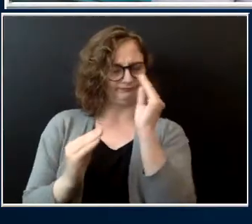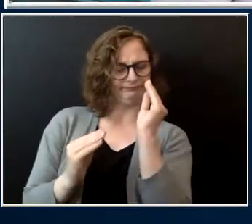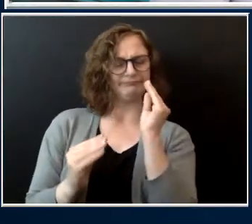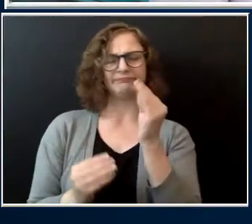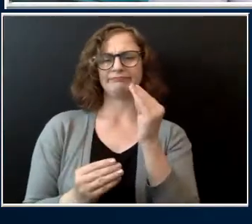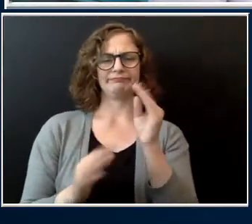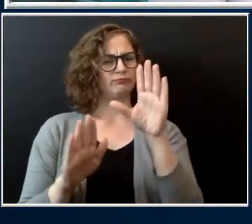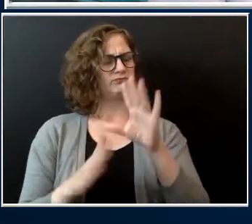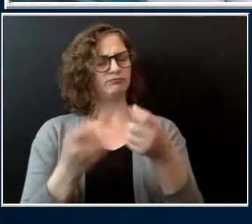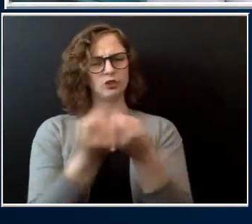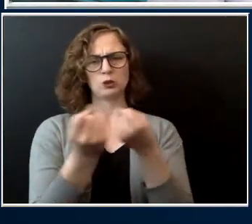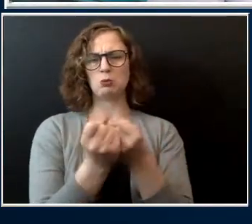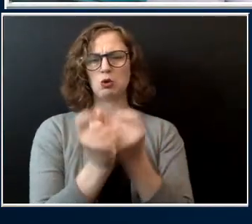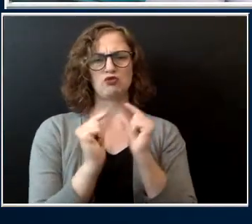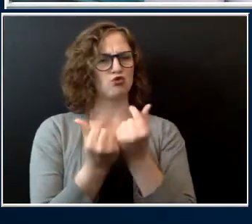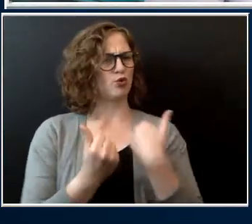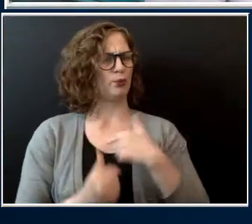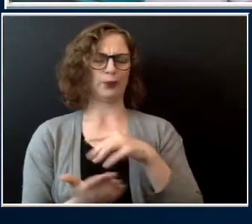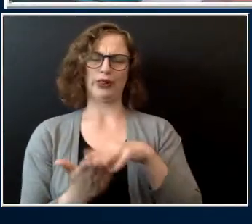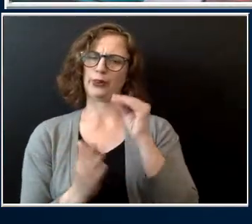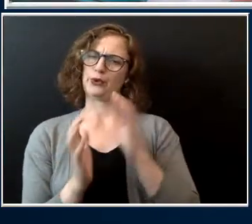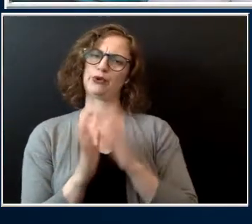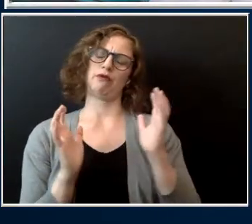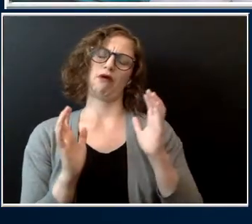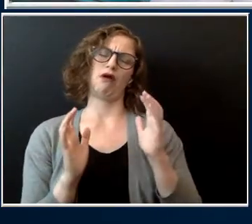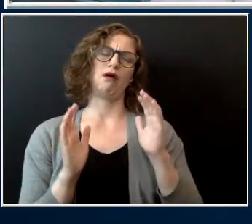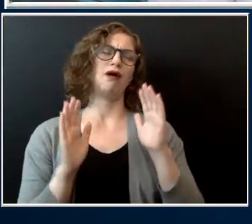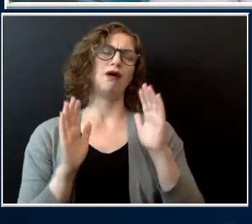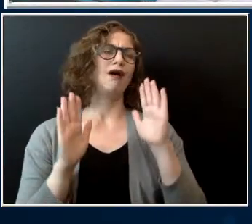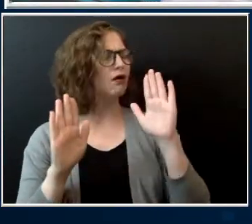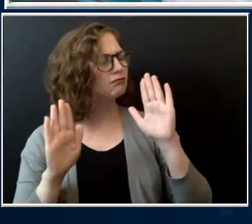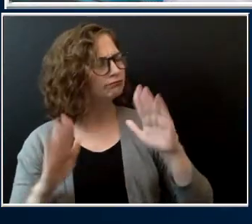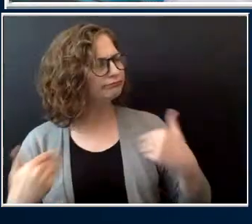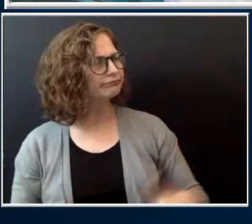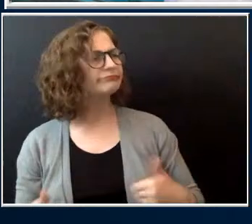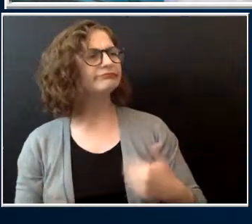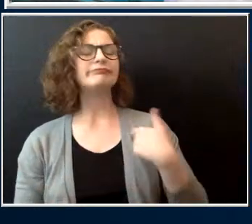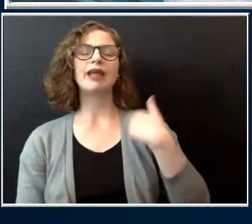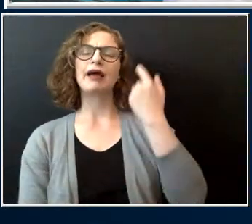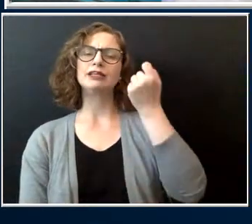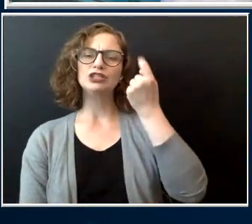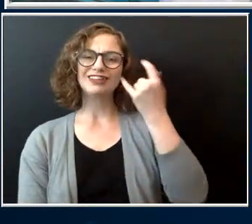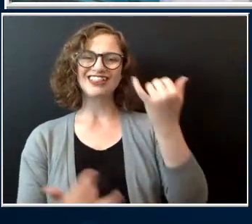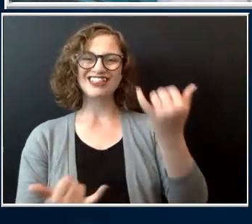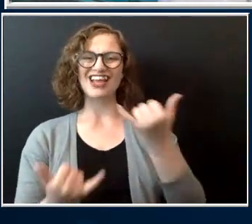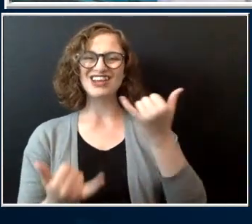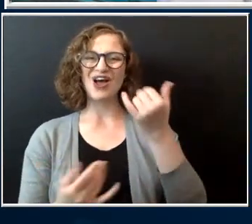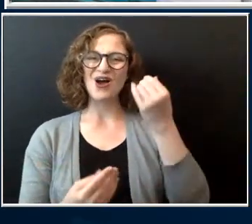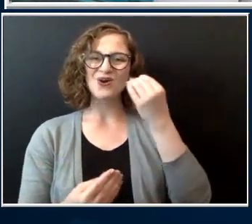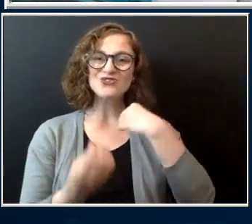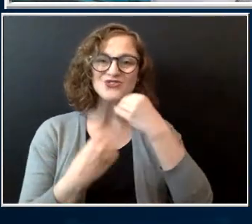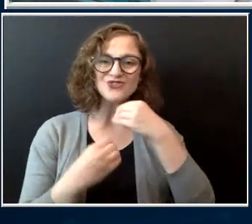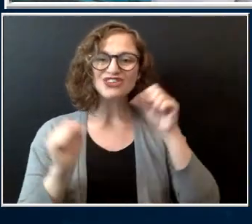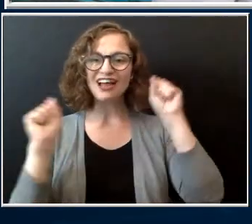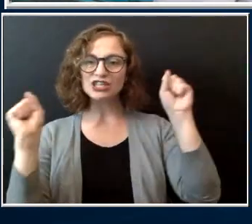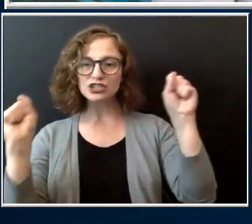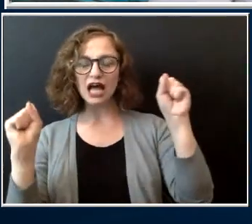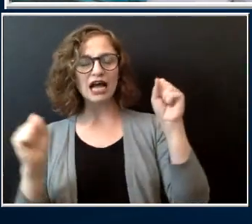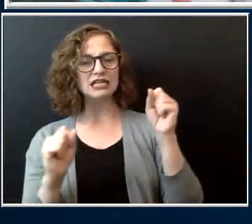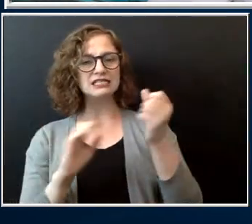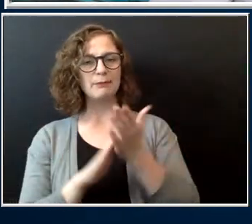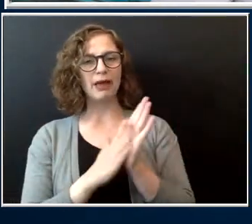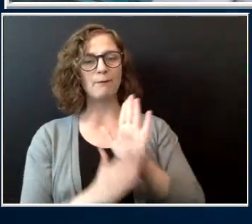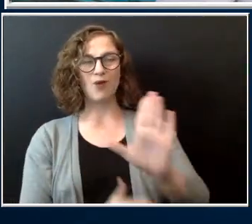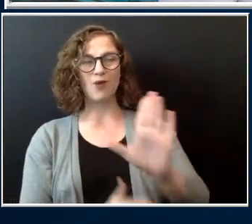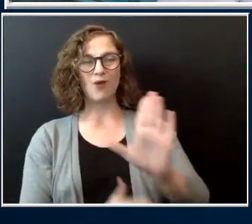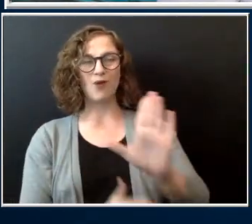awesome. Now, I understand that now nutrition and exercise have become part of your daily conversations with Wake. So tell us a little bit about